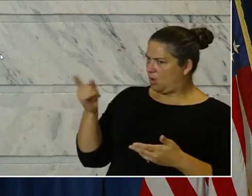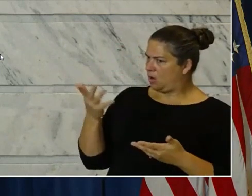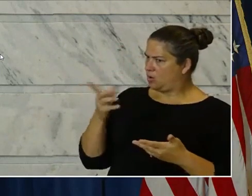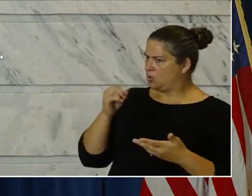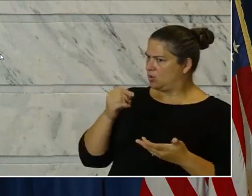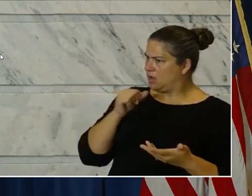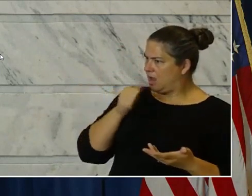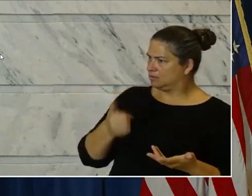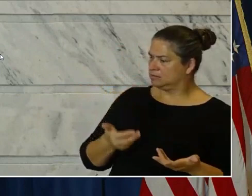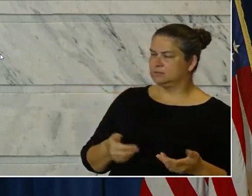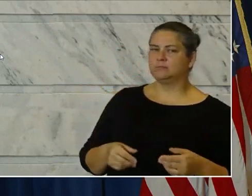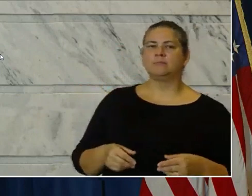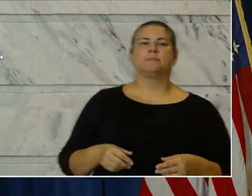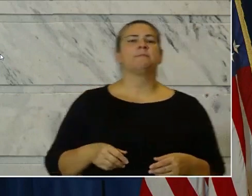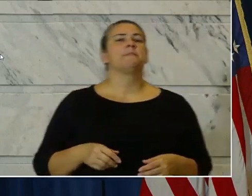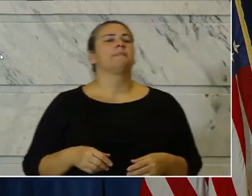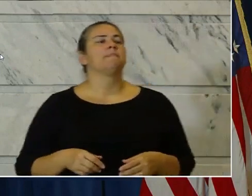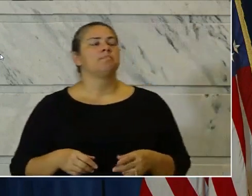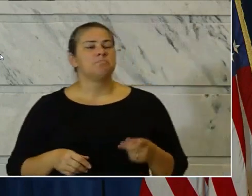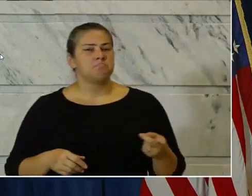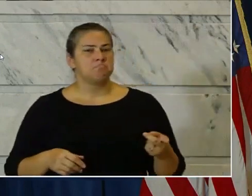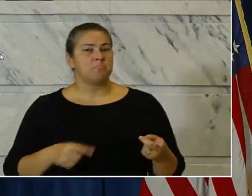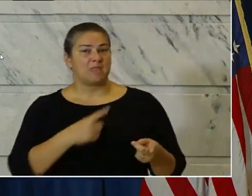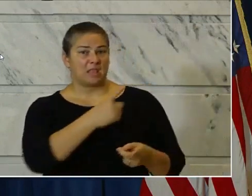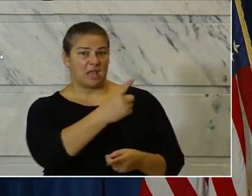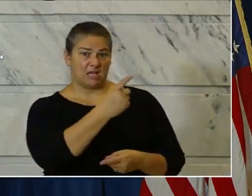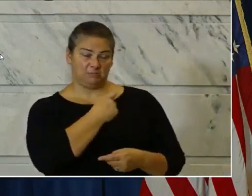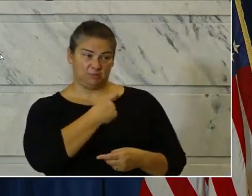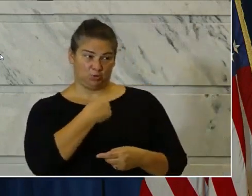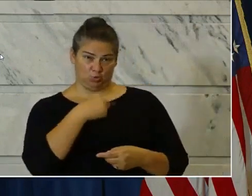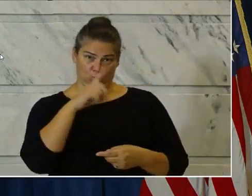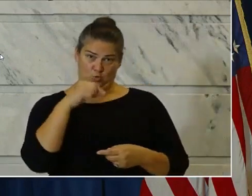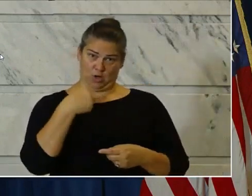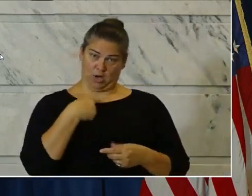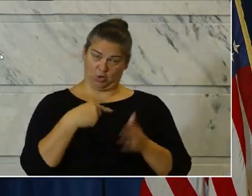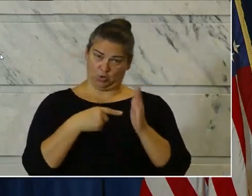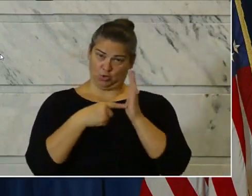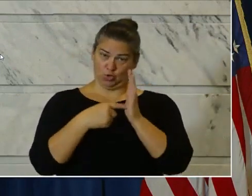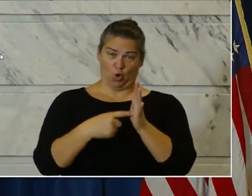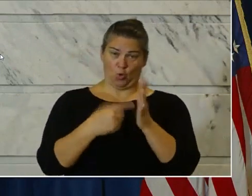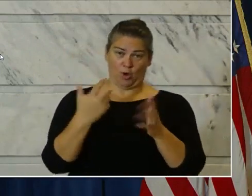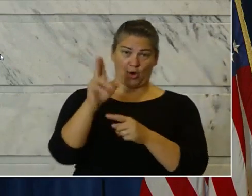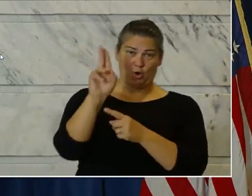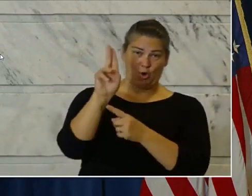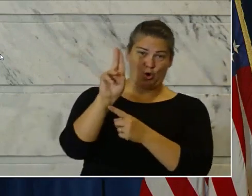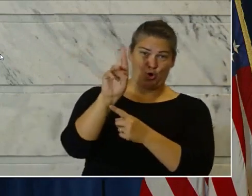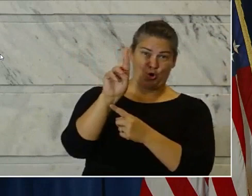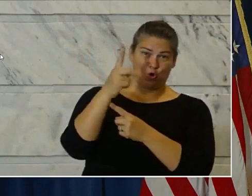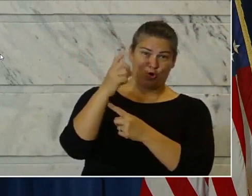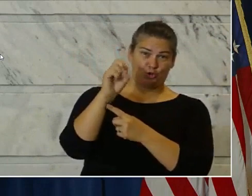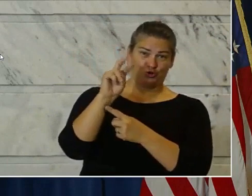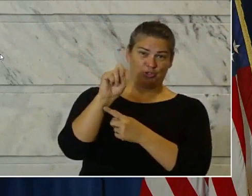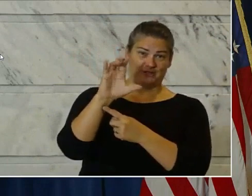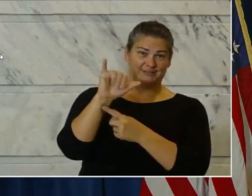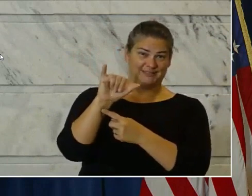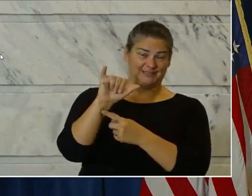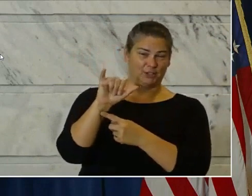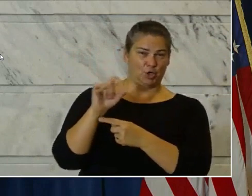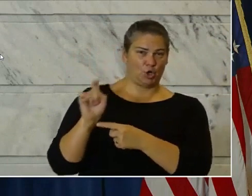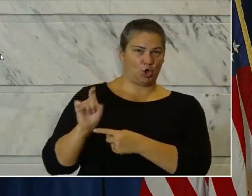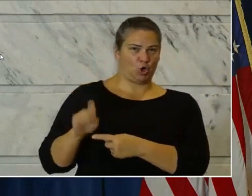The question is, am I showing urgency by not imposing new regulations or making